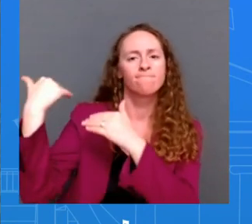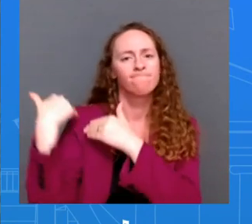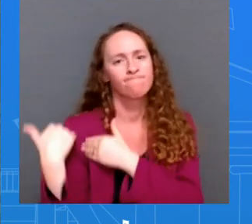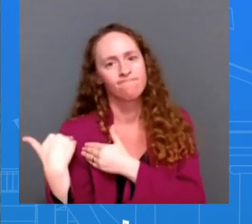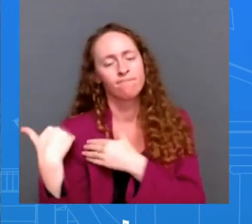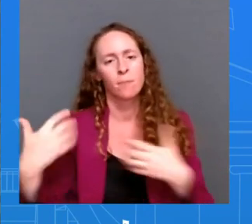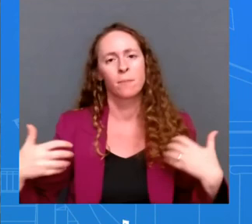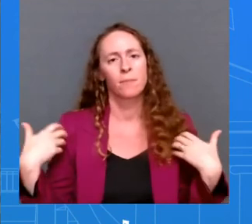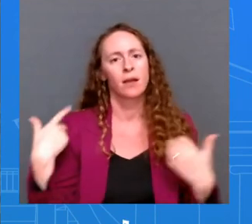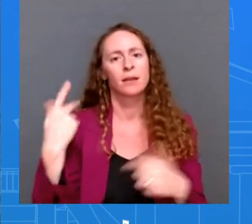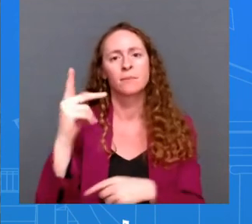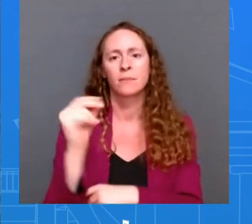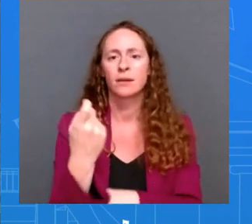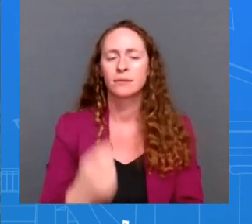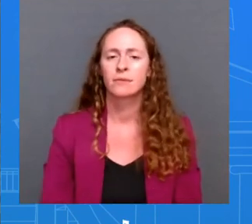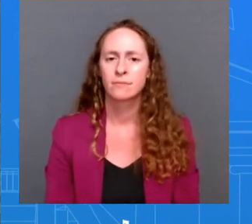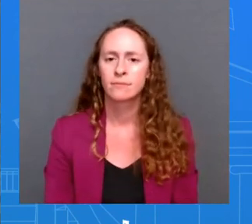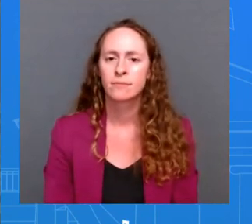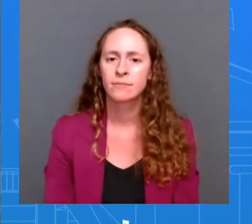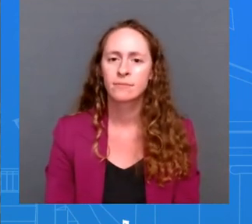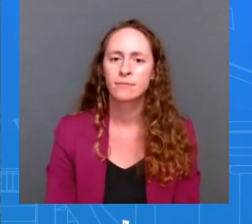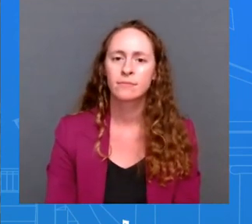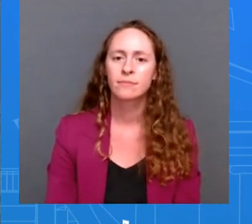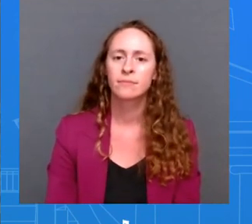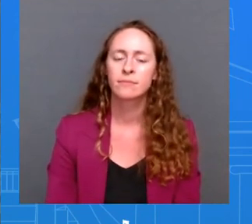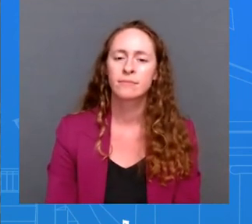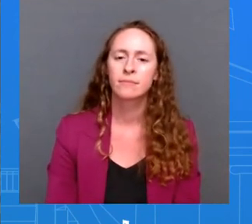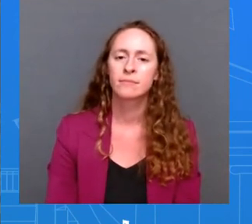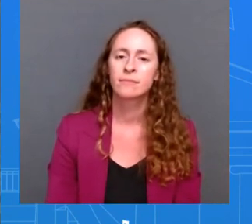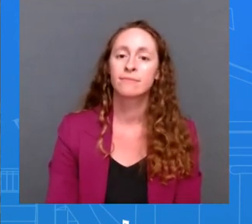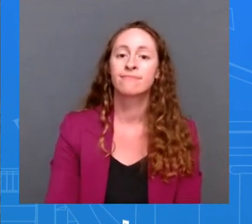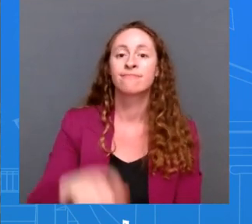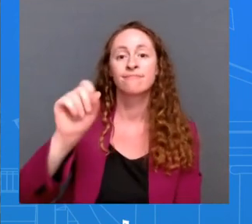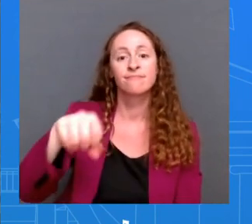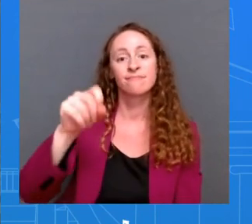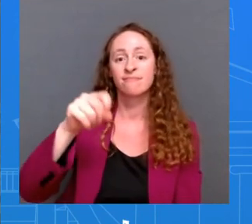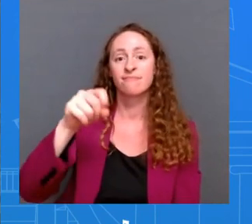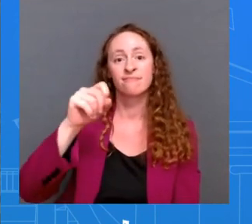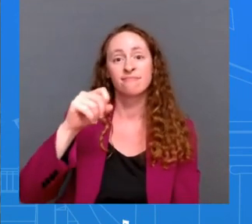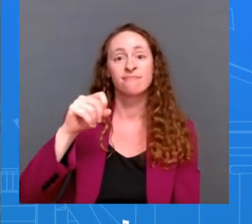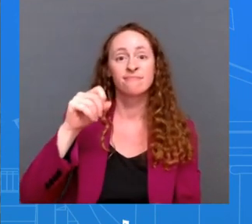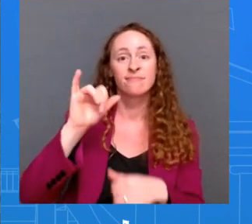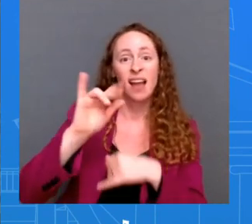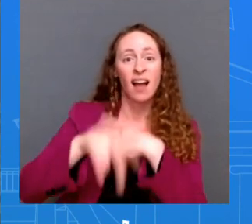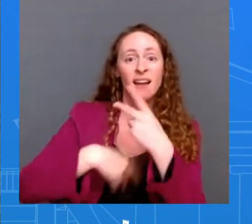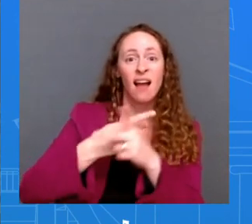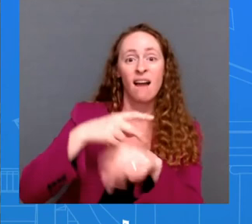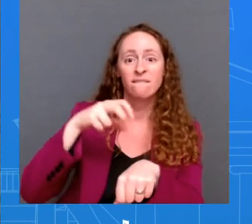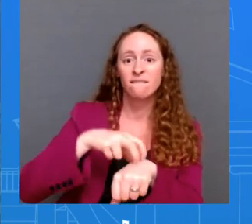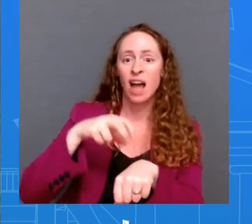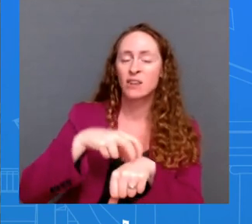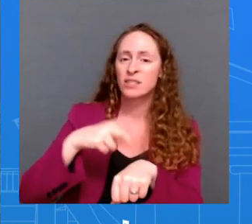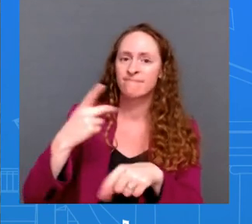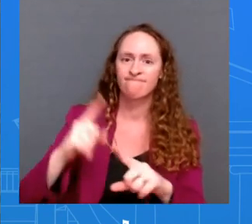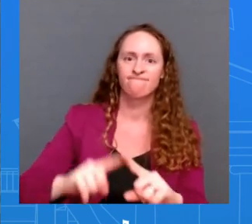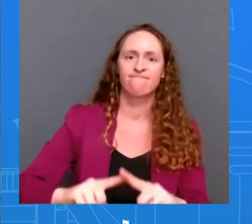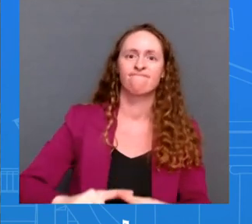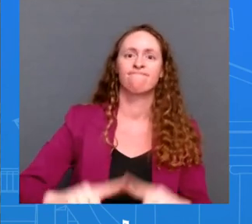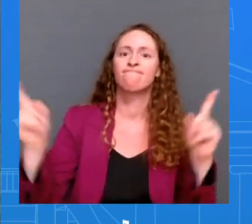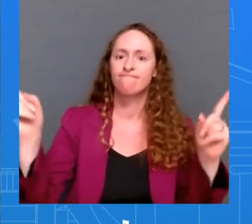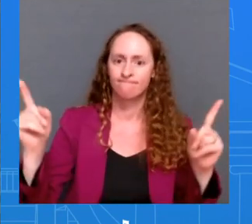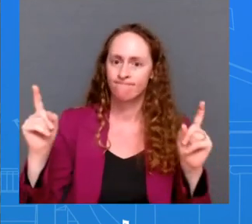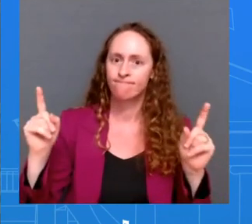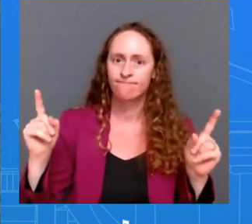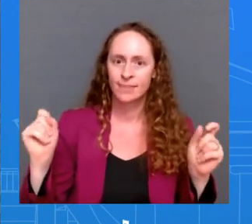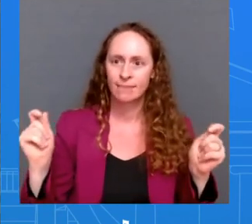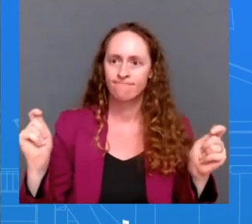this is a virus, as we know. Viruses inherently can be dynamic, and it is spreading